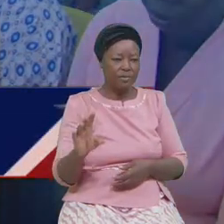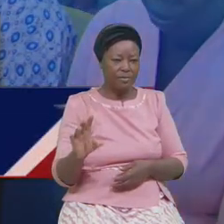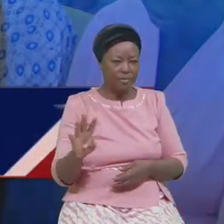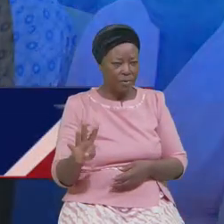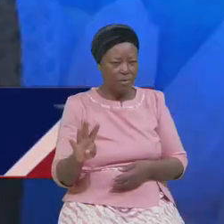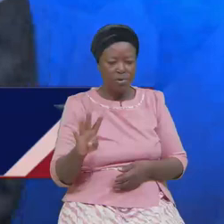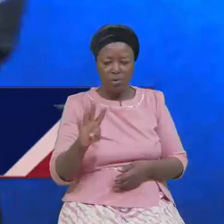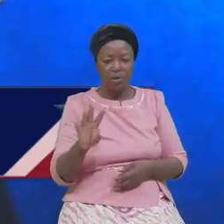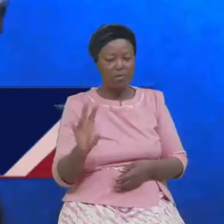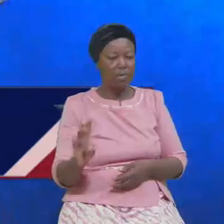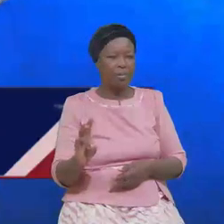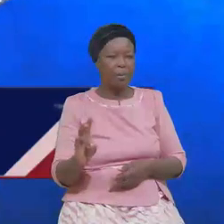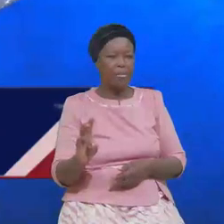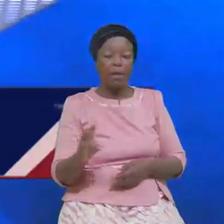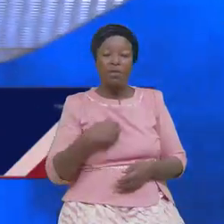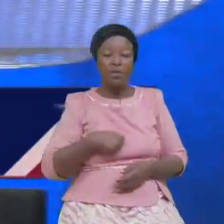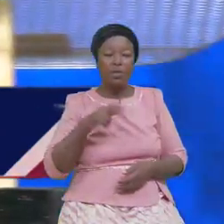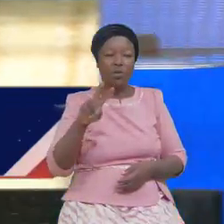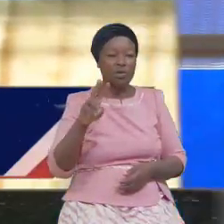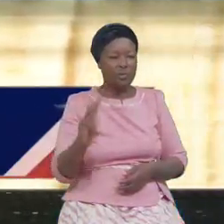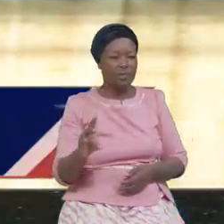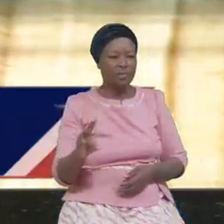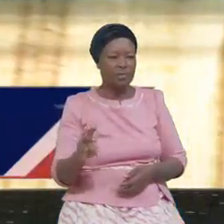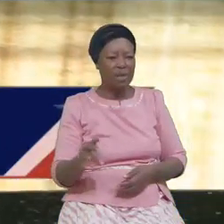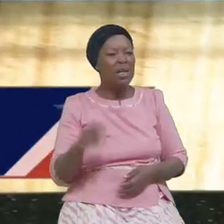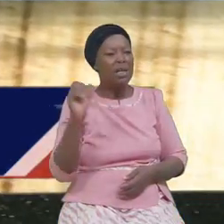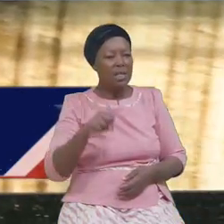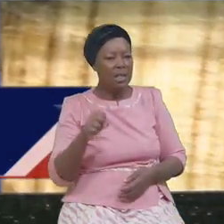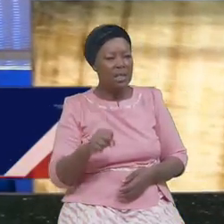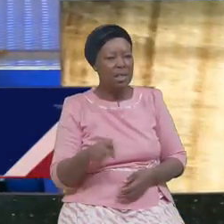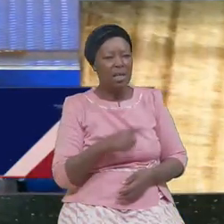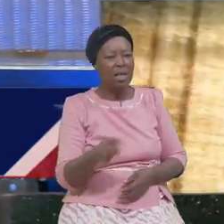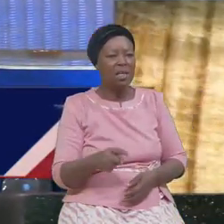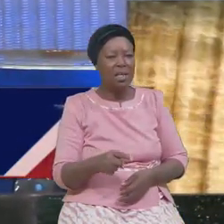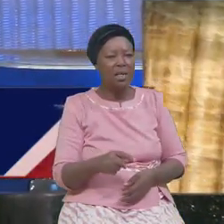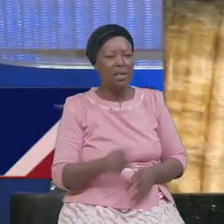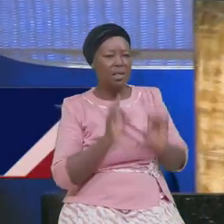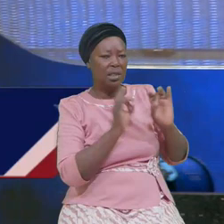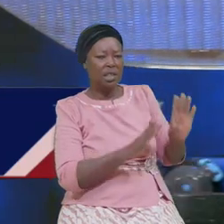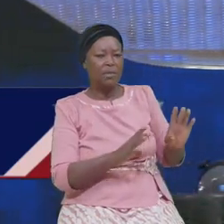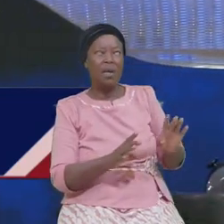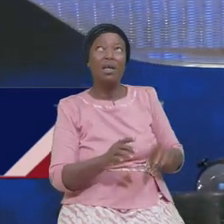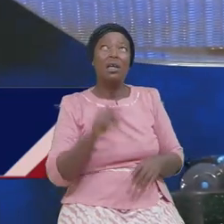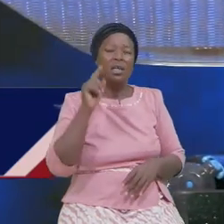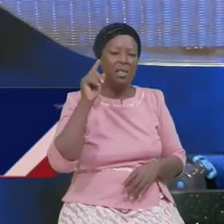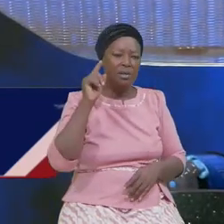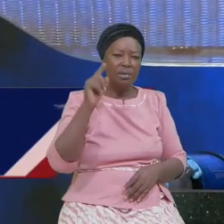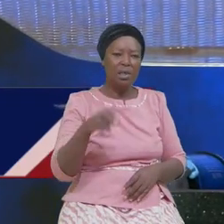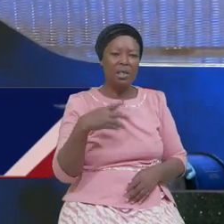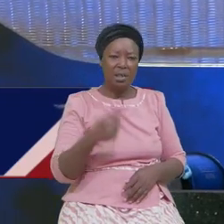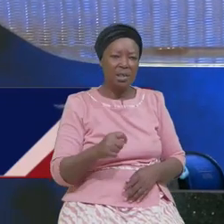pleasant land, they believed not his word. The Lord had visited them in